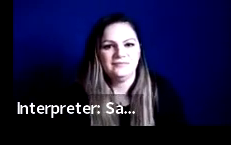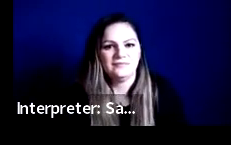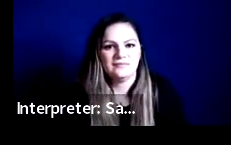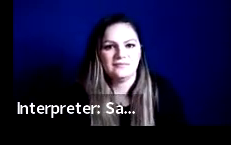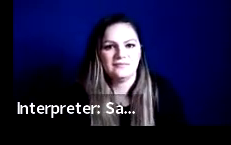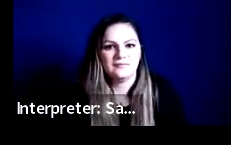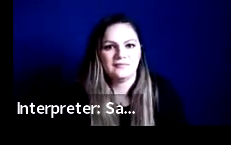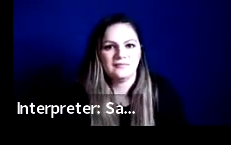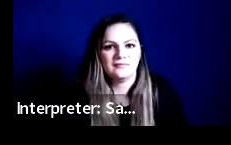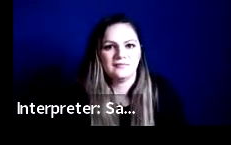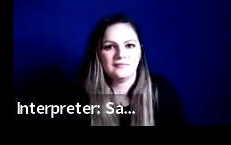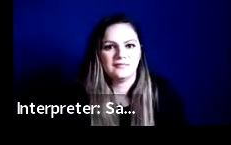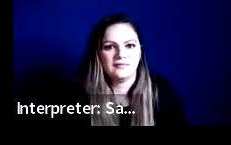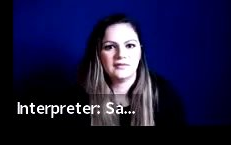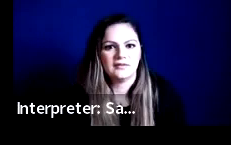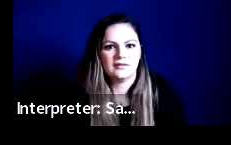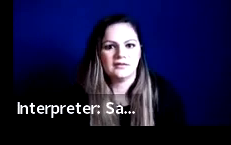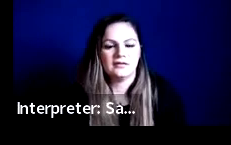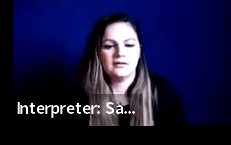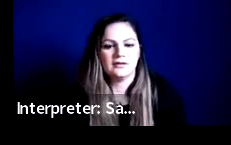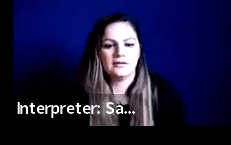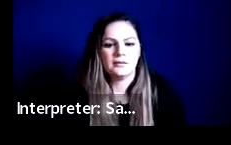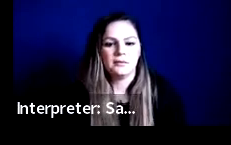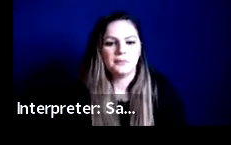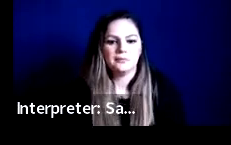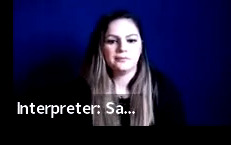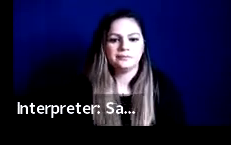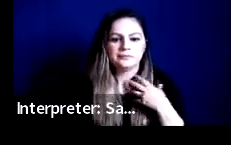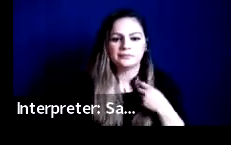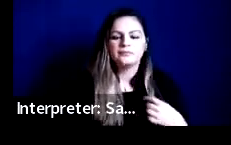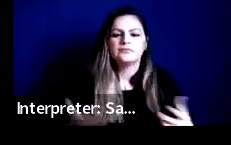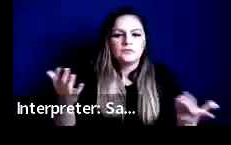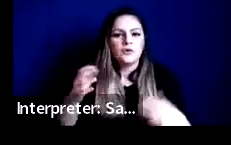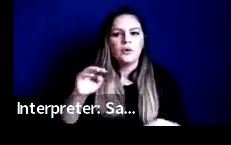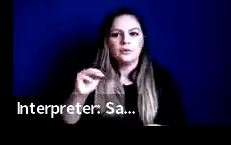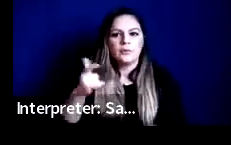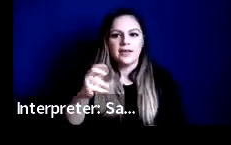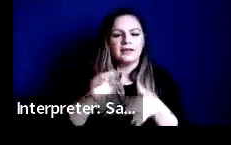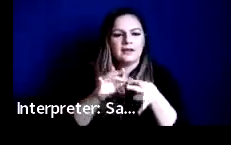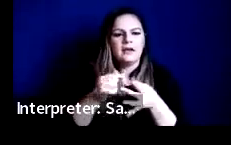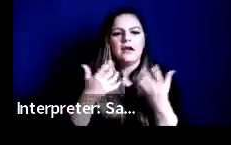So just to start off here, so some terminology.